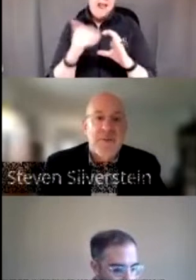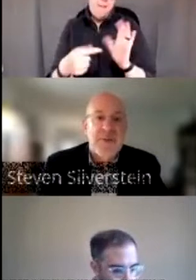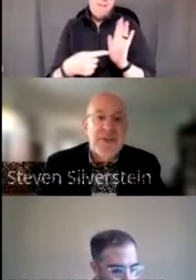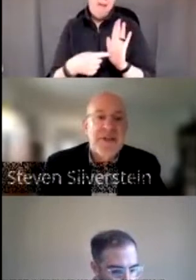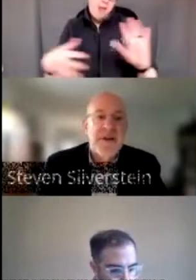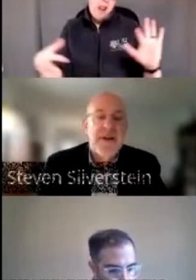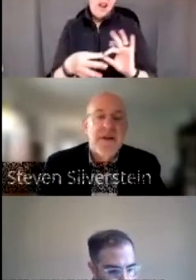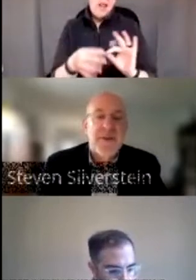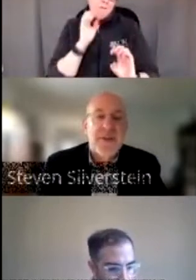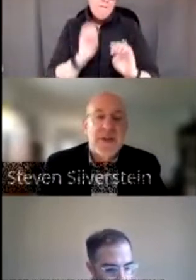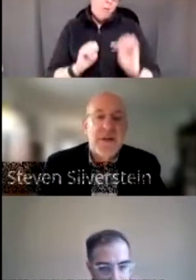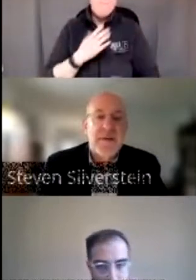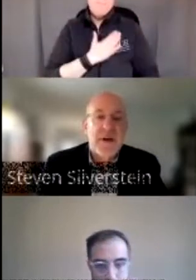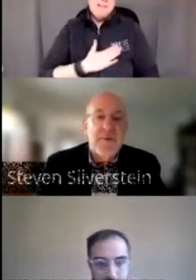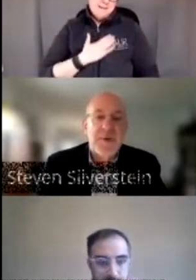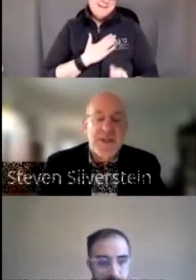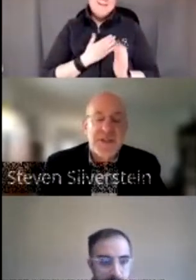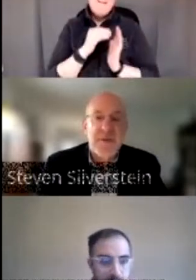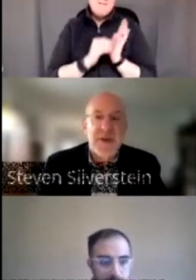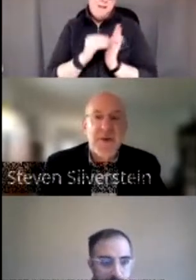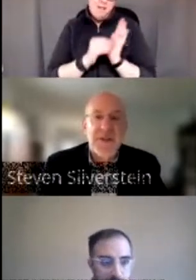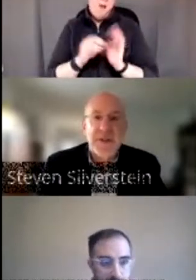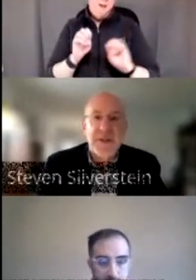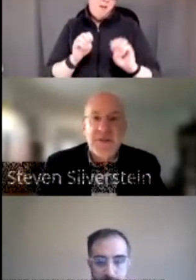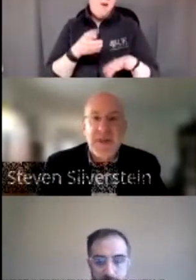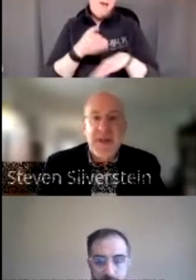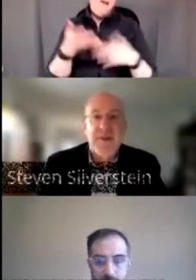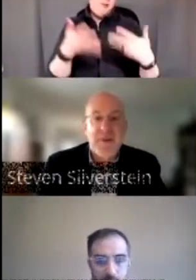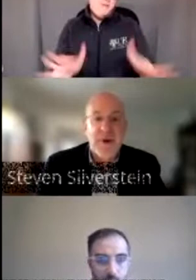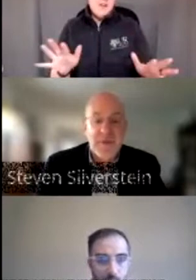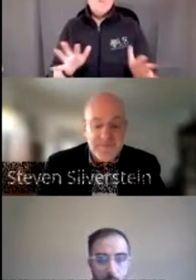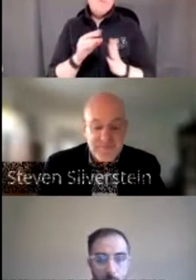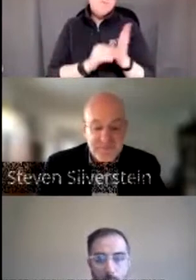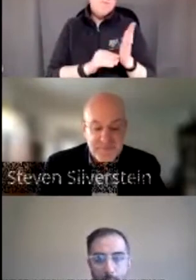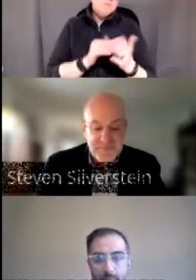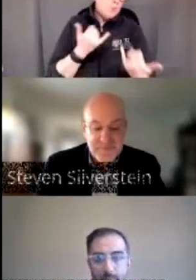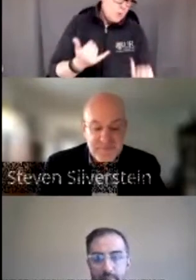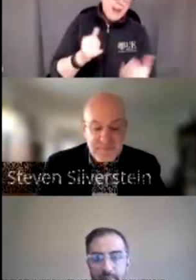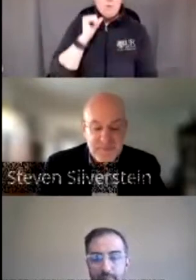So please complete the post-session evaluation either today or tomorrow.